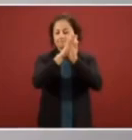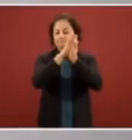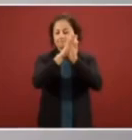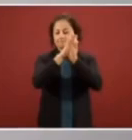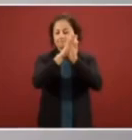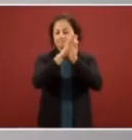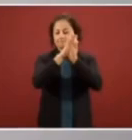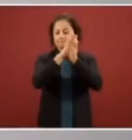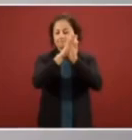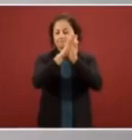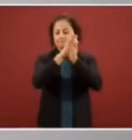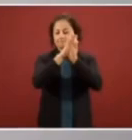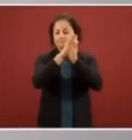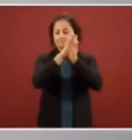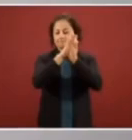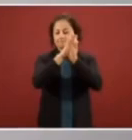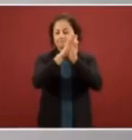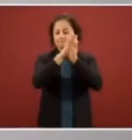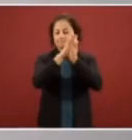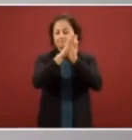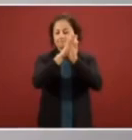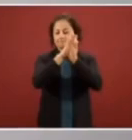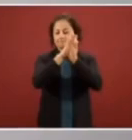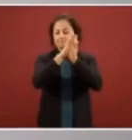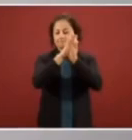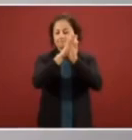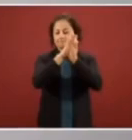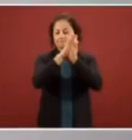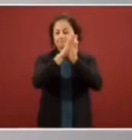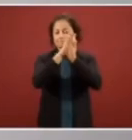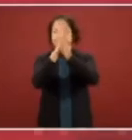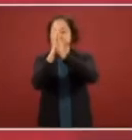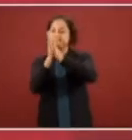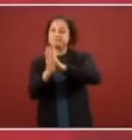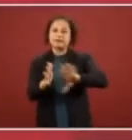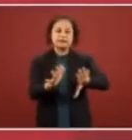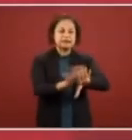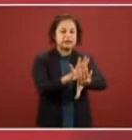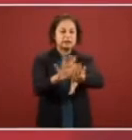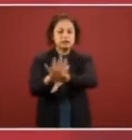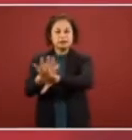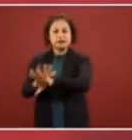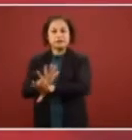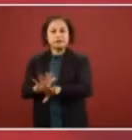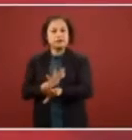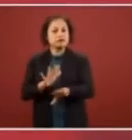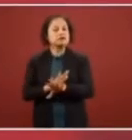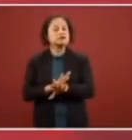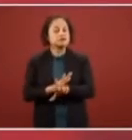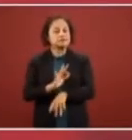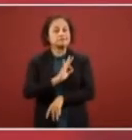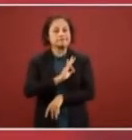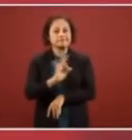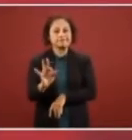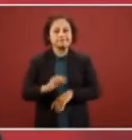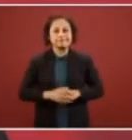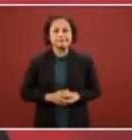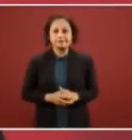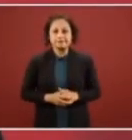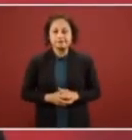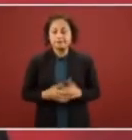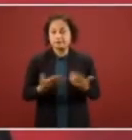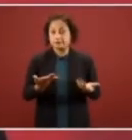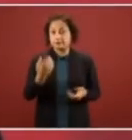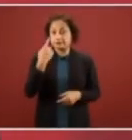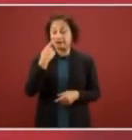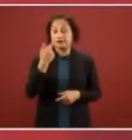the transformation, to take forth and make the changes. Además, se avanzó